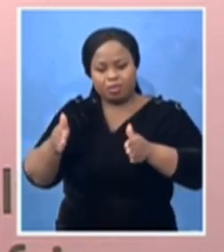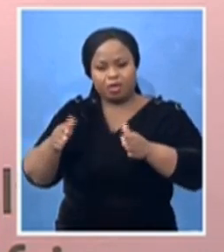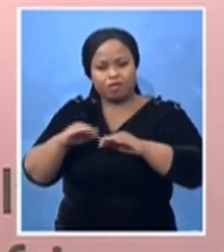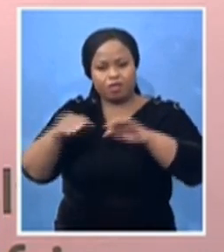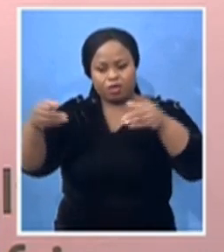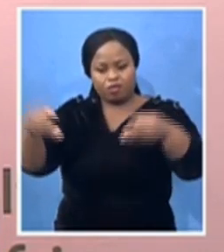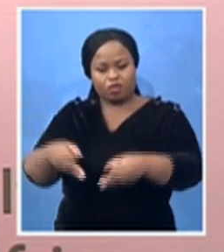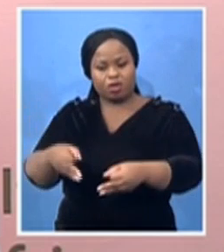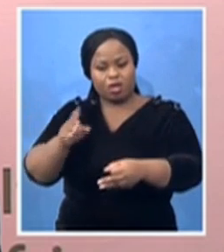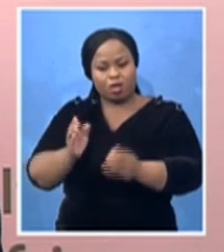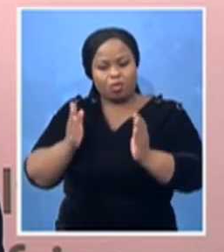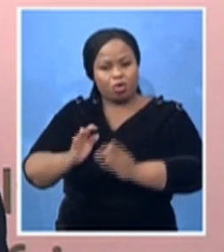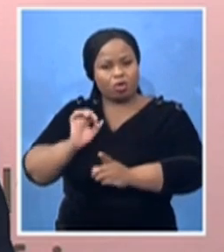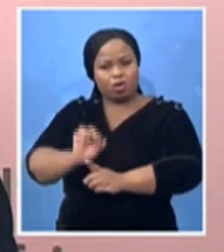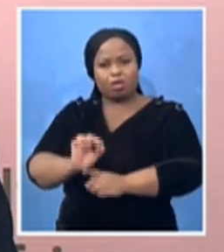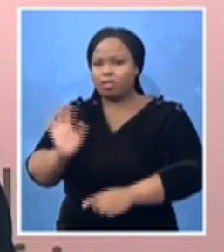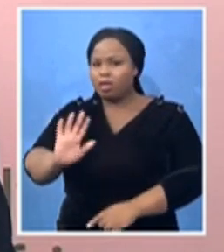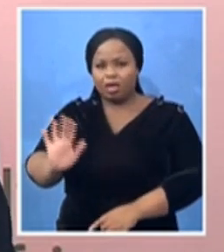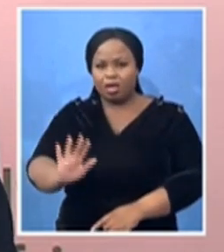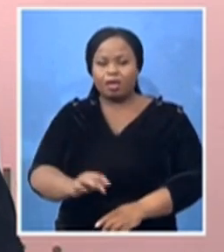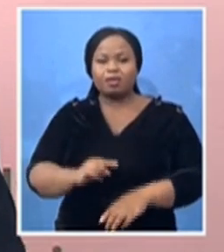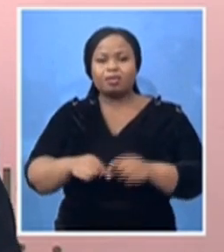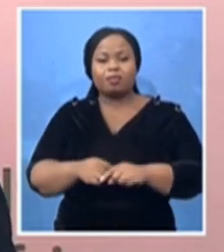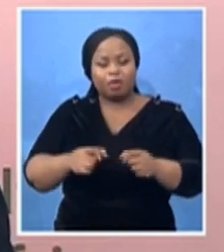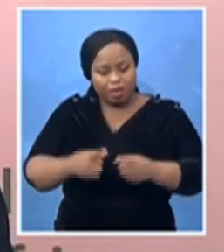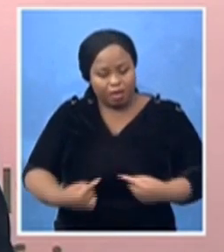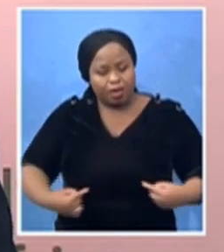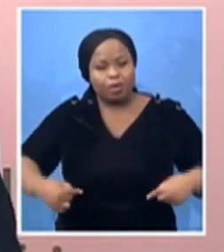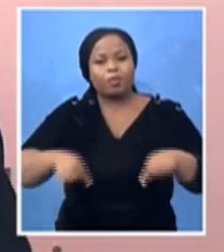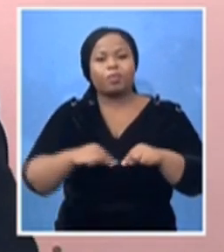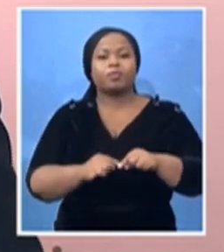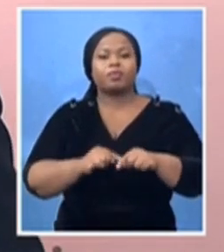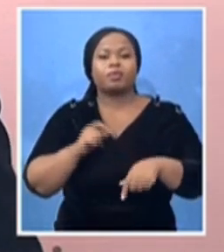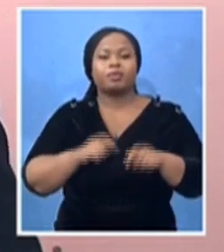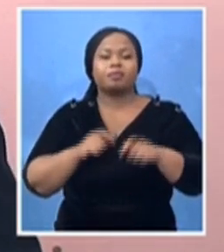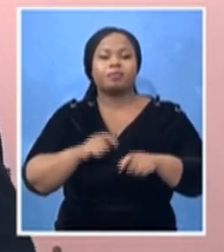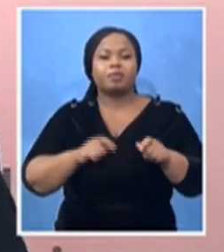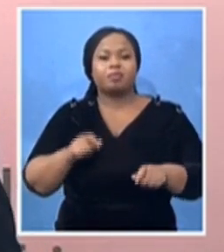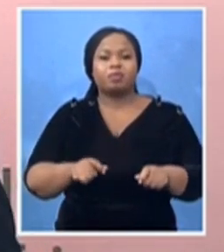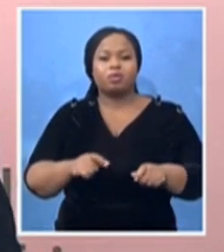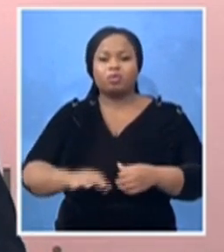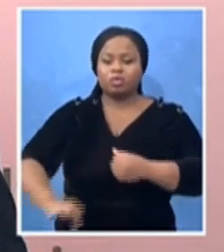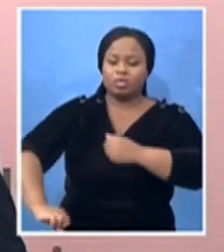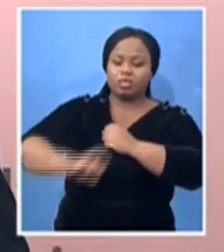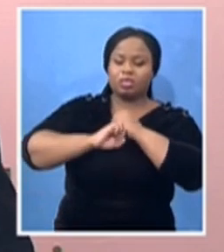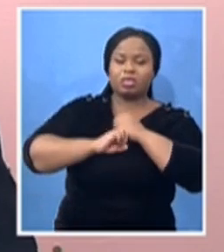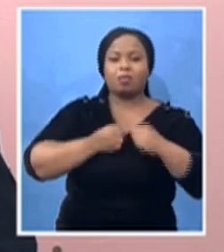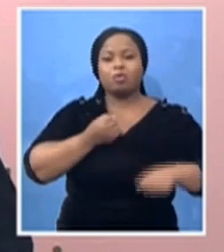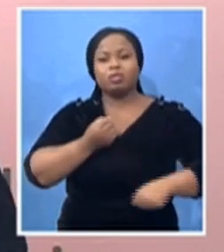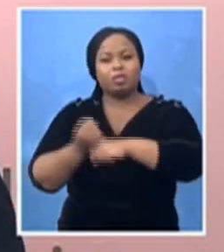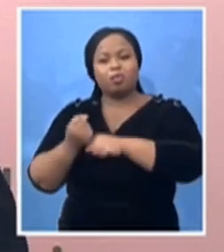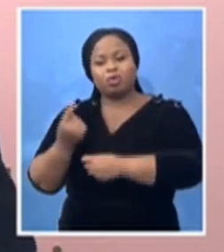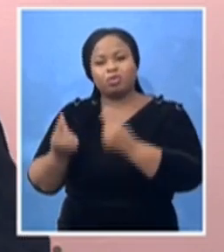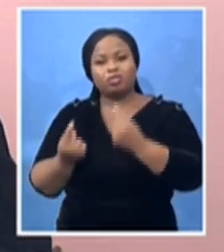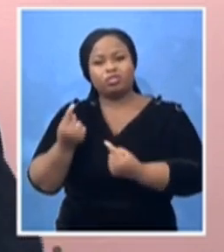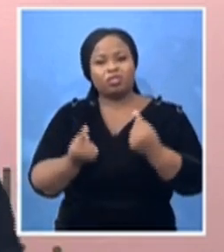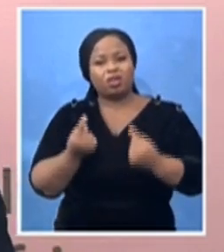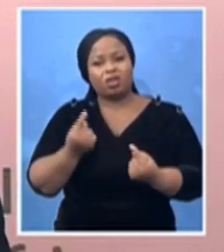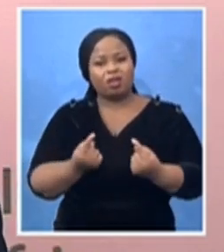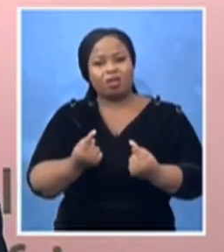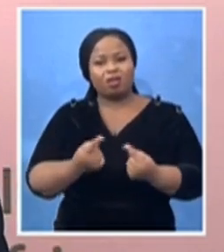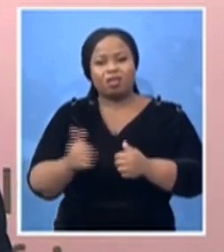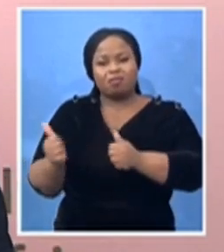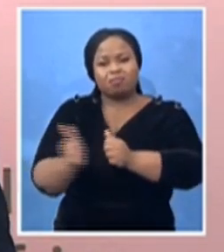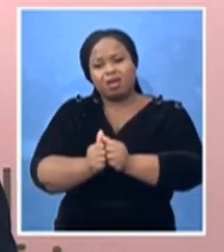us as we support each other, comfort each other, and working, staying very closely, coughing and sneezing with all